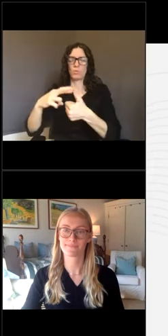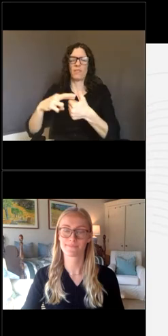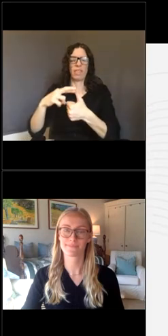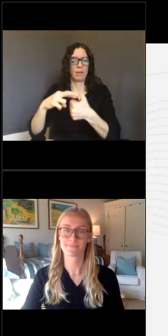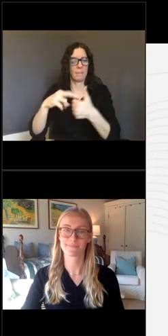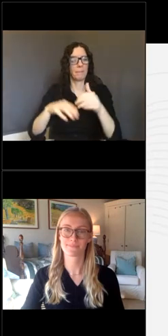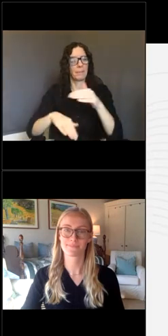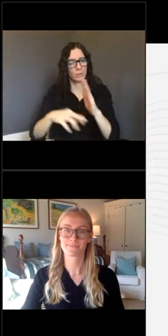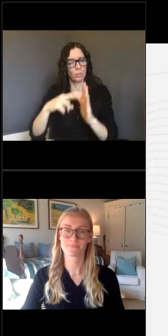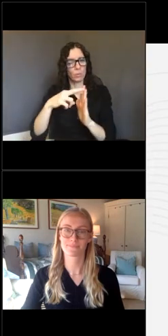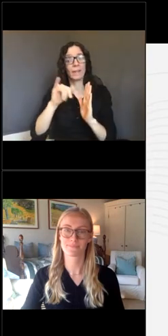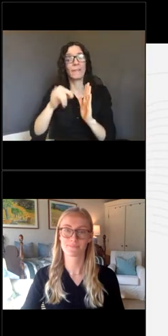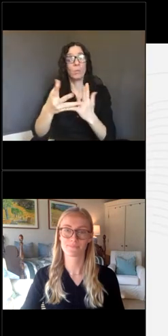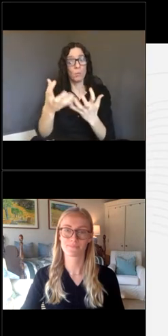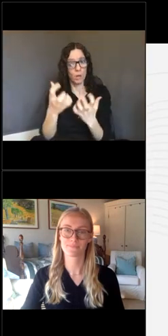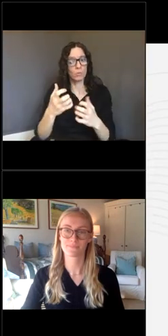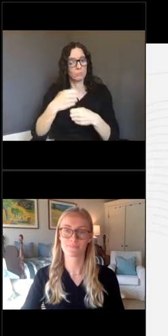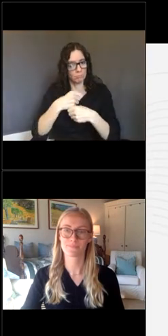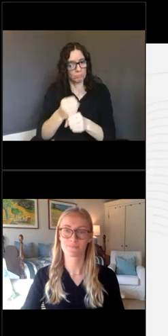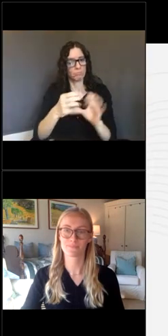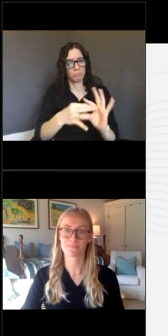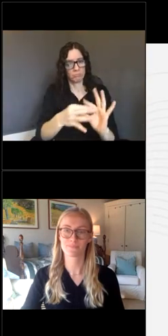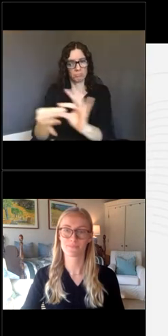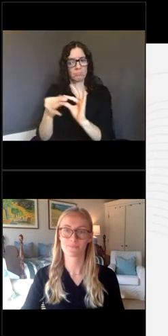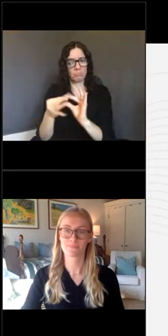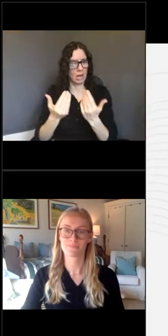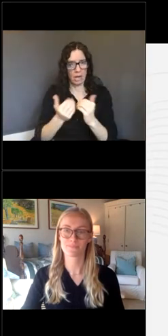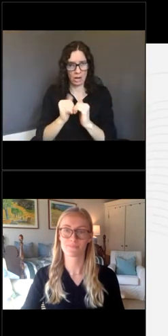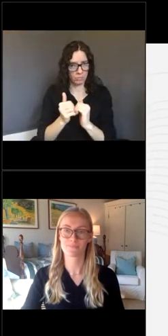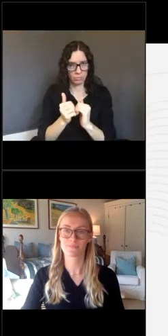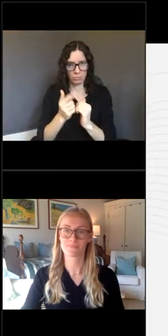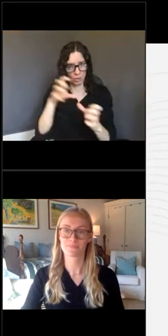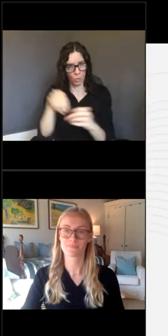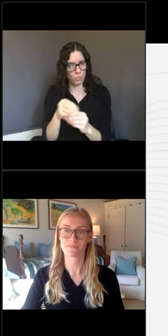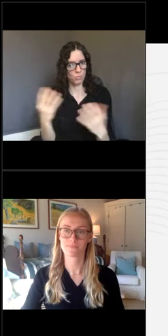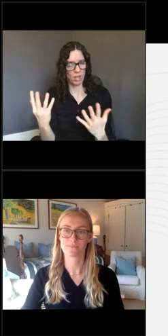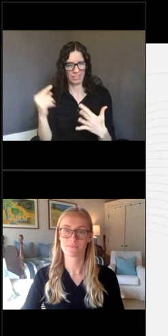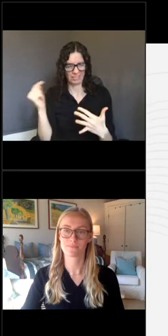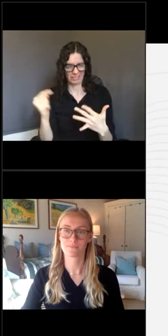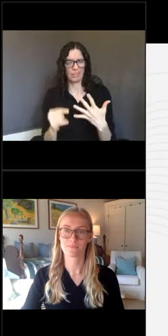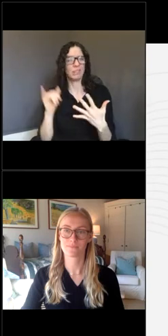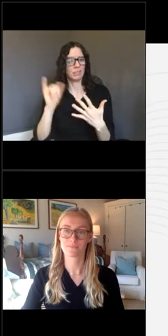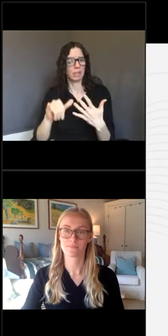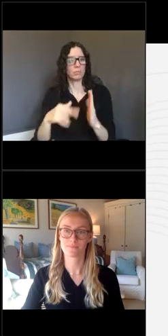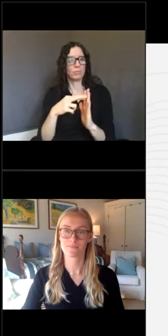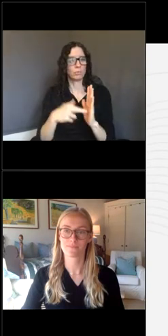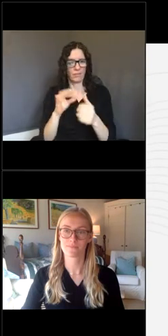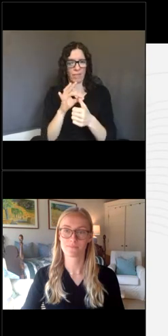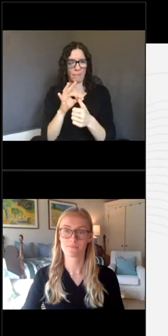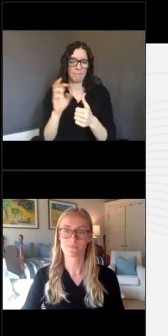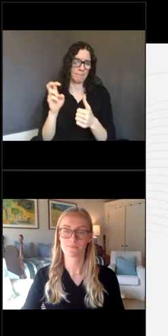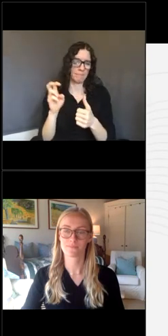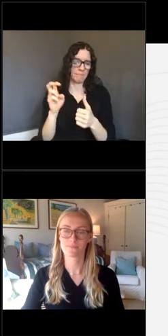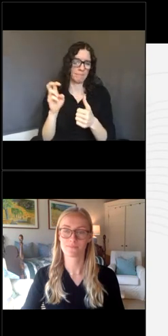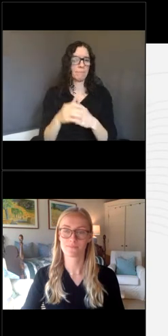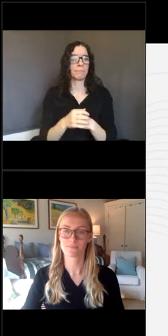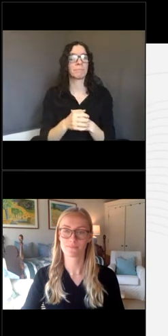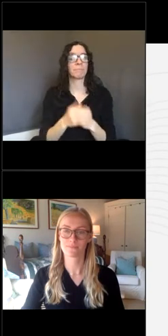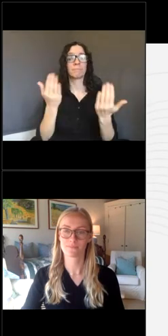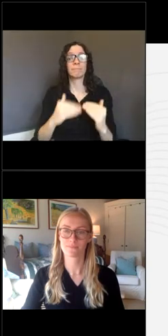up then with some case examples. We will have a short section after that